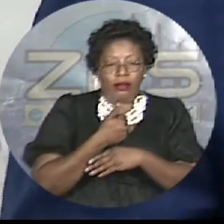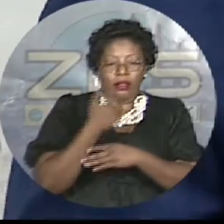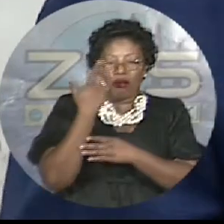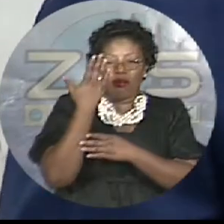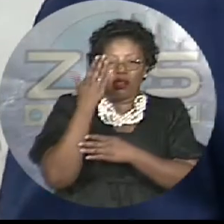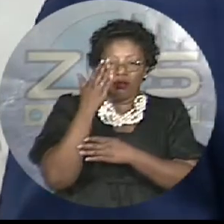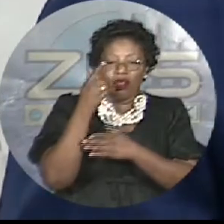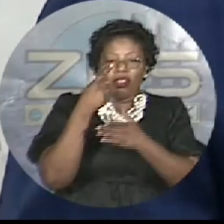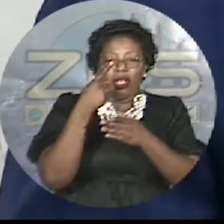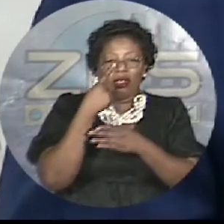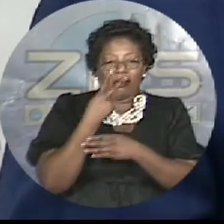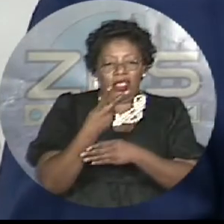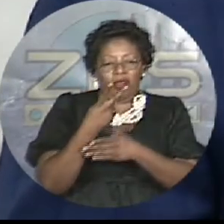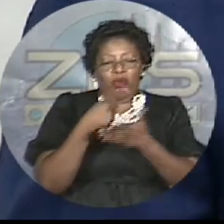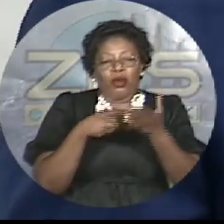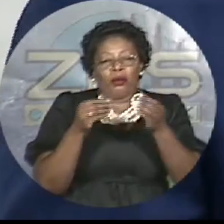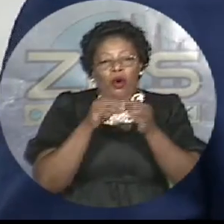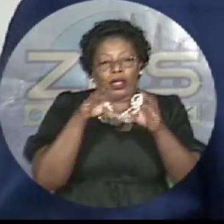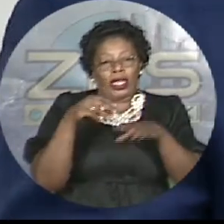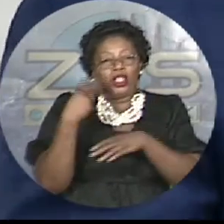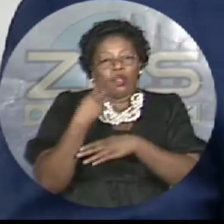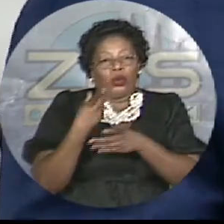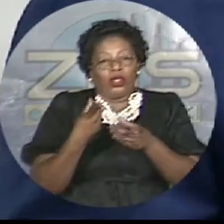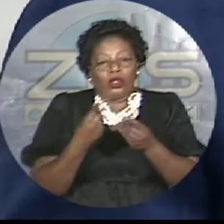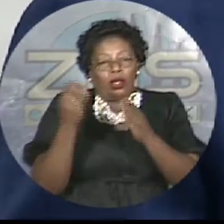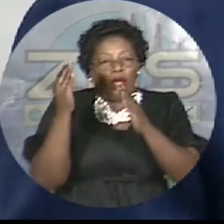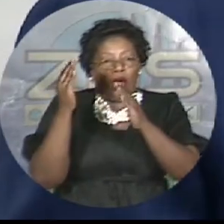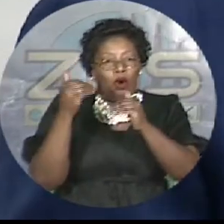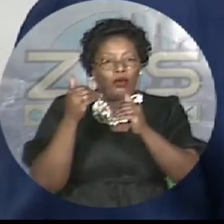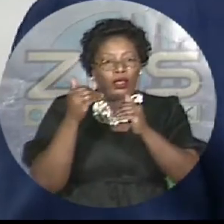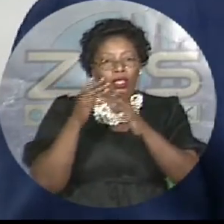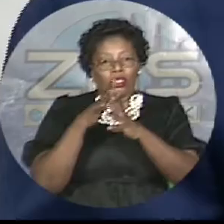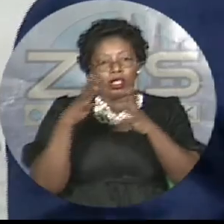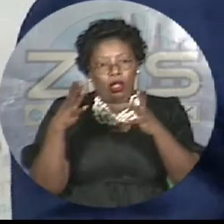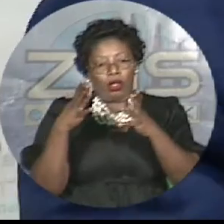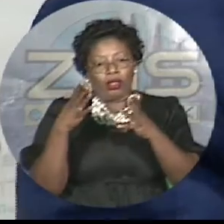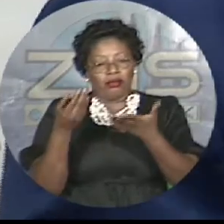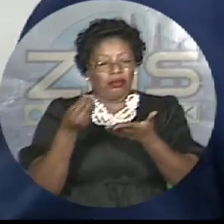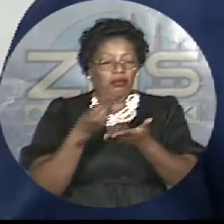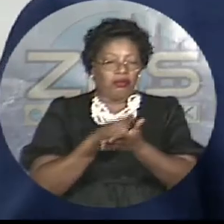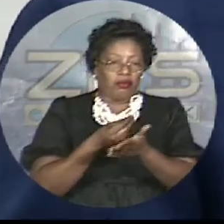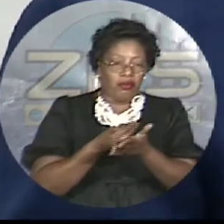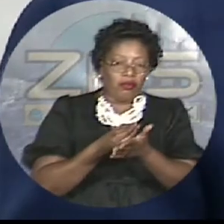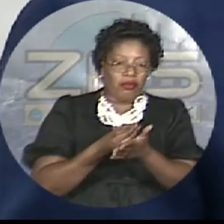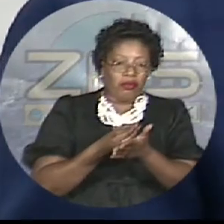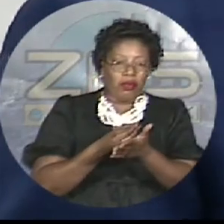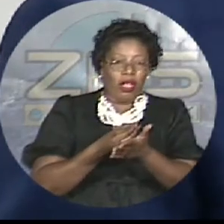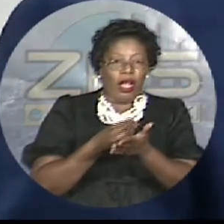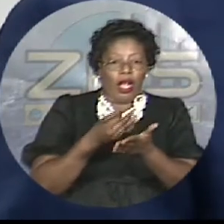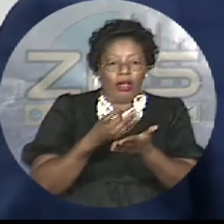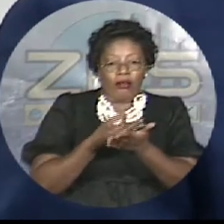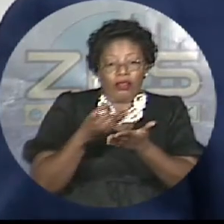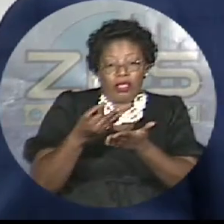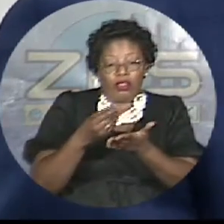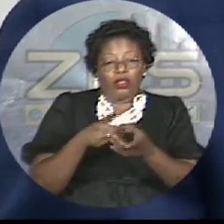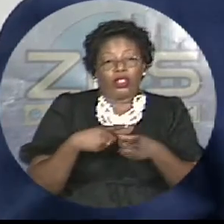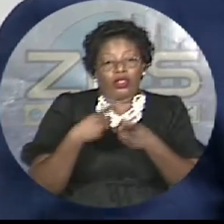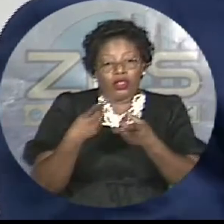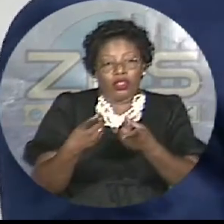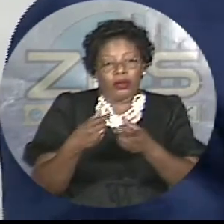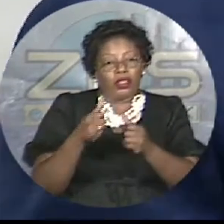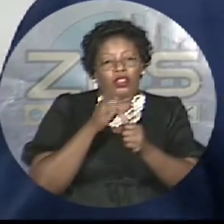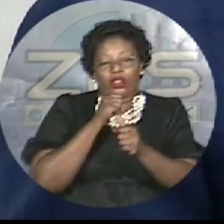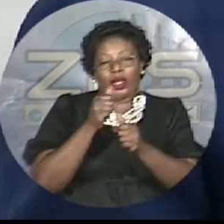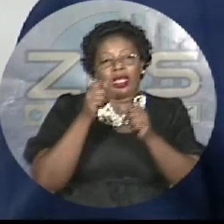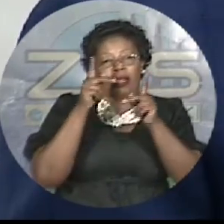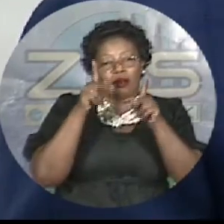what more can we do? And some of it, hopefully a lot of it, will be in the form of cash, financial donations, but not everybody is